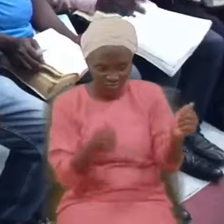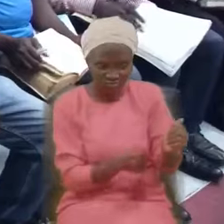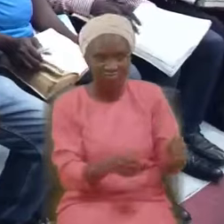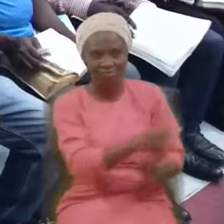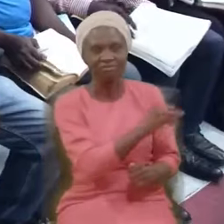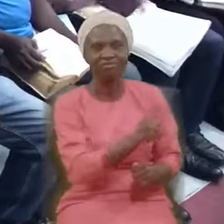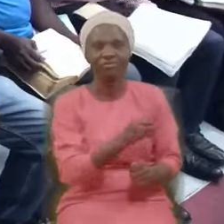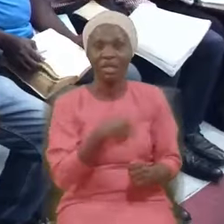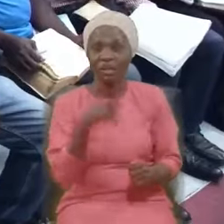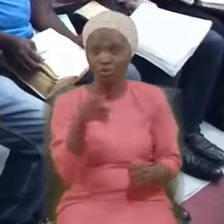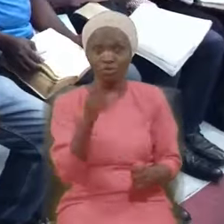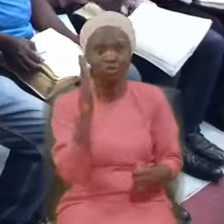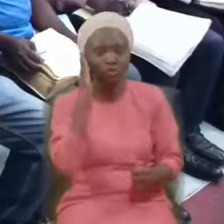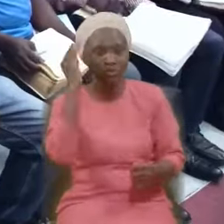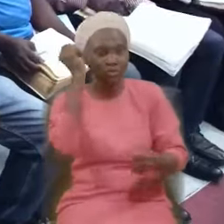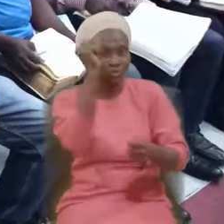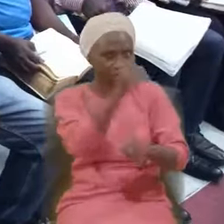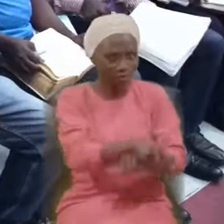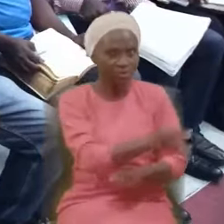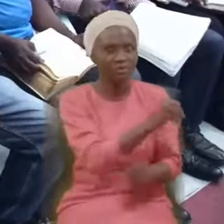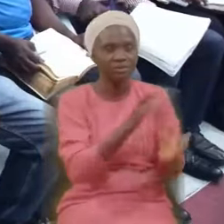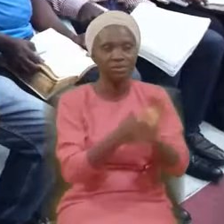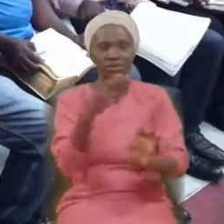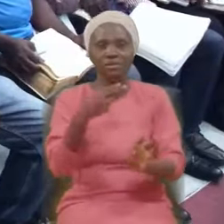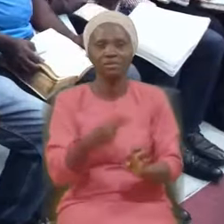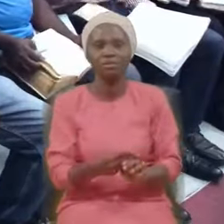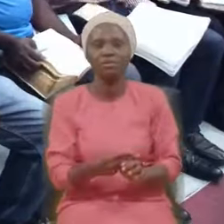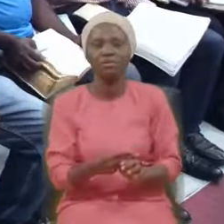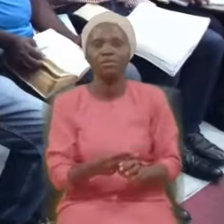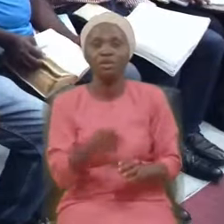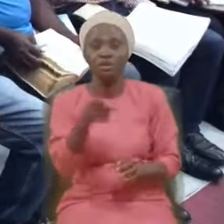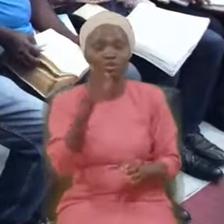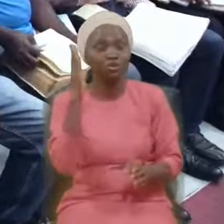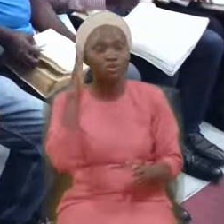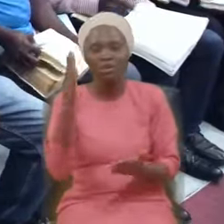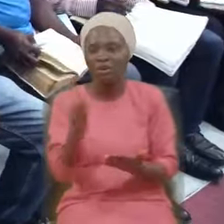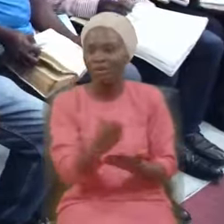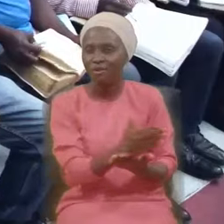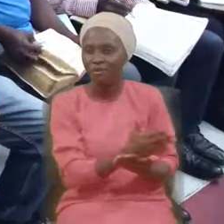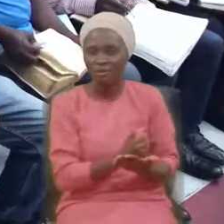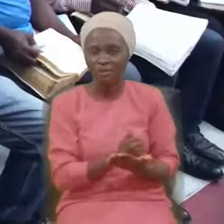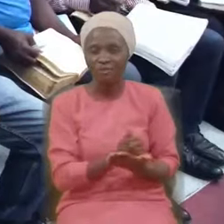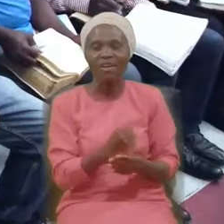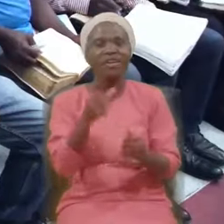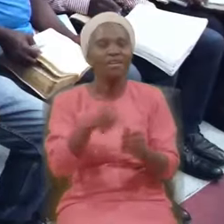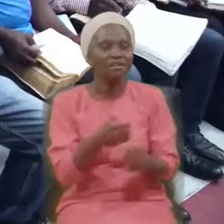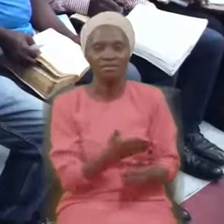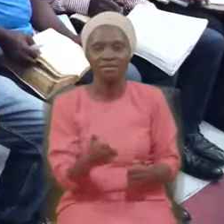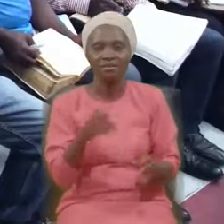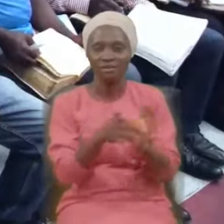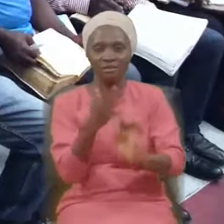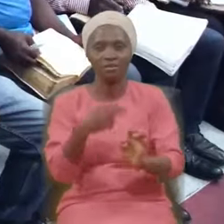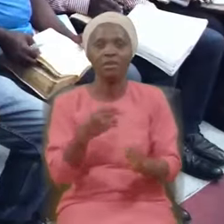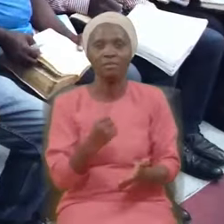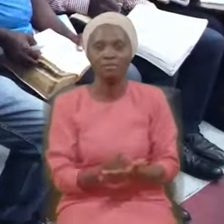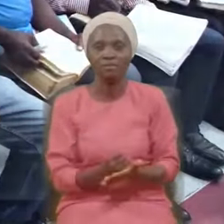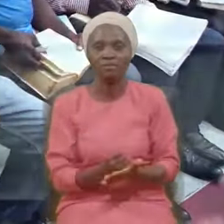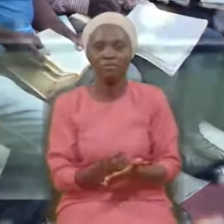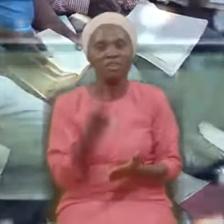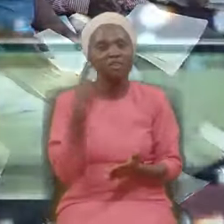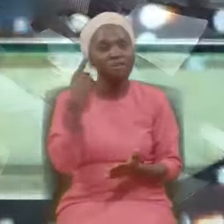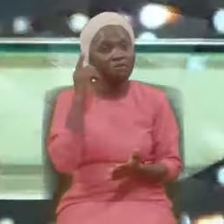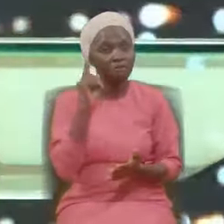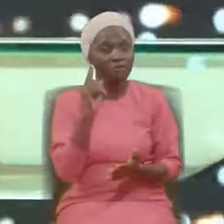You will overtake them. Yeah. You will recover everything. Yeah. For thou